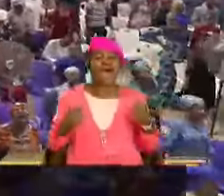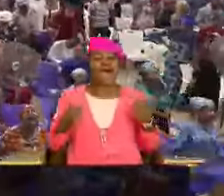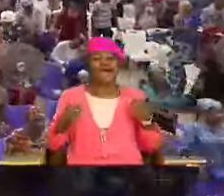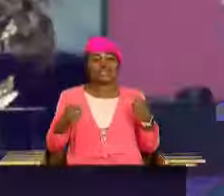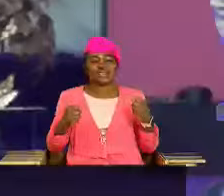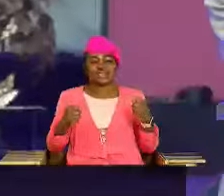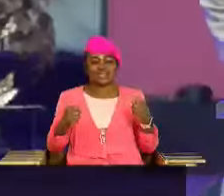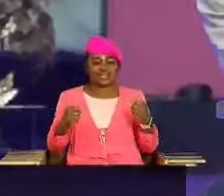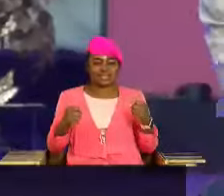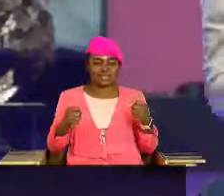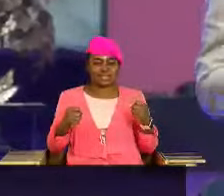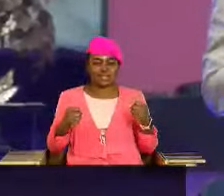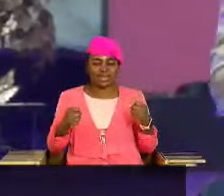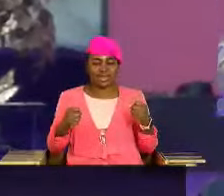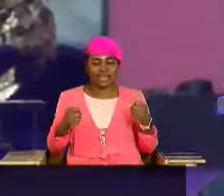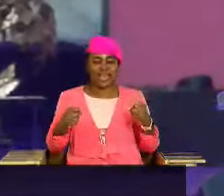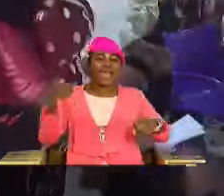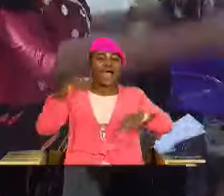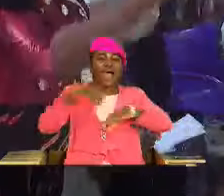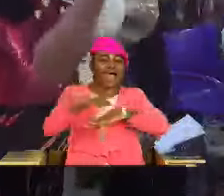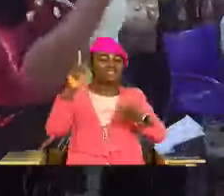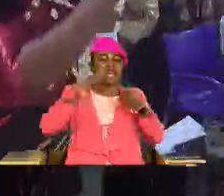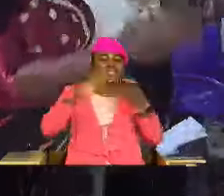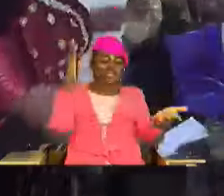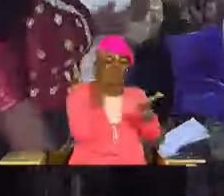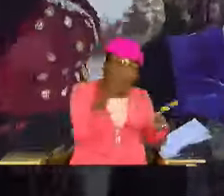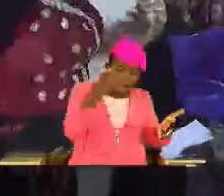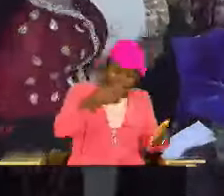power assign to stop